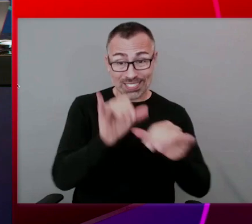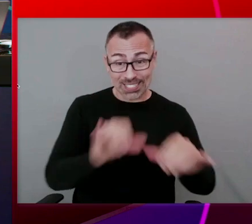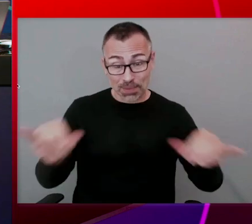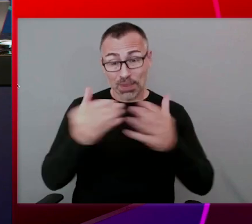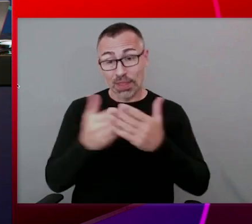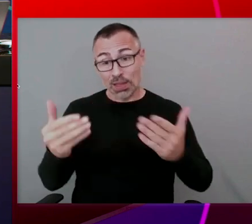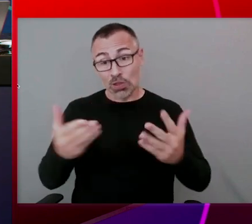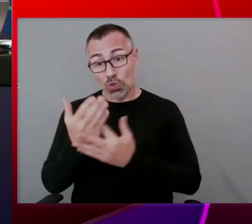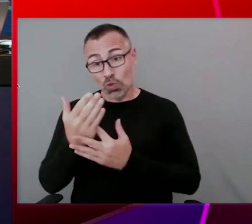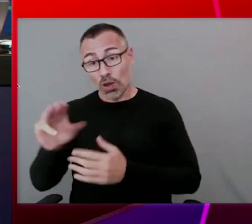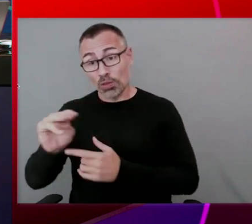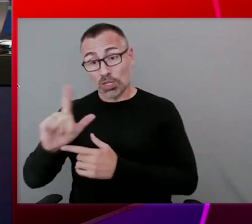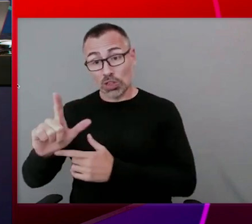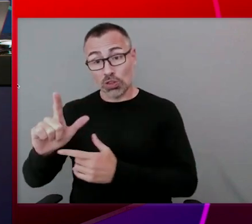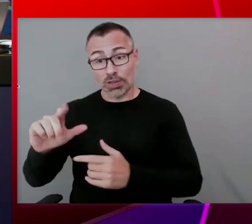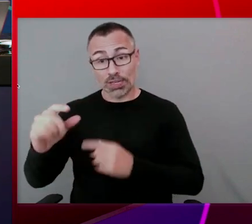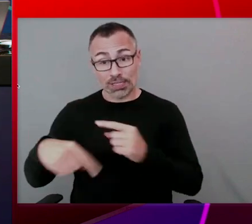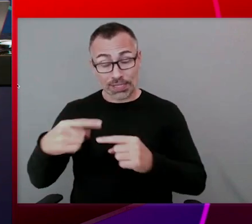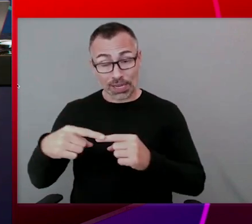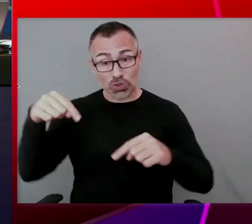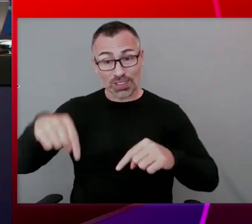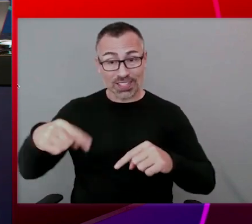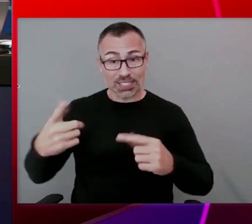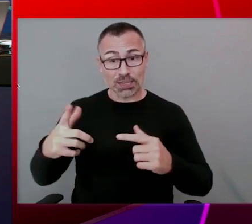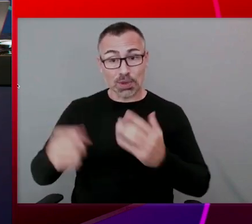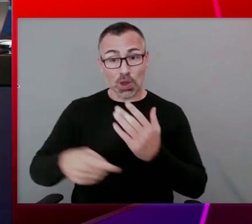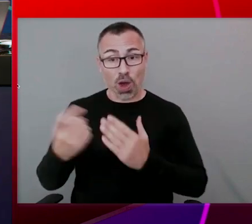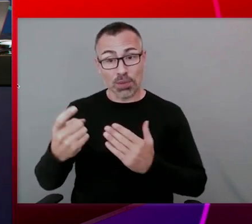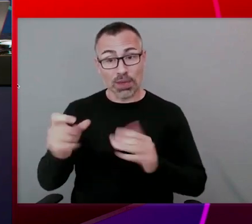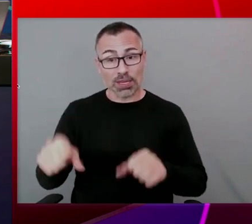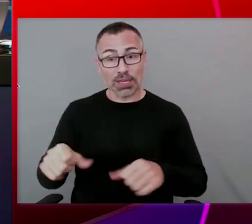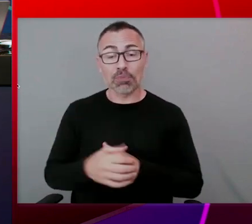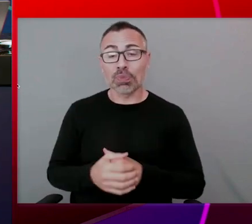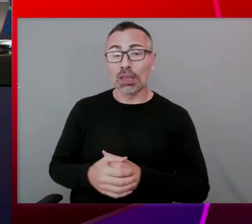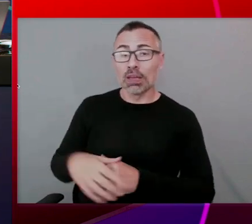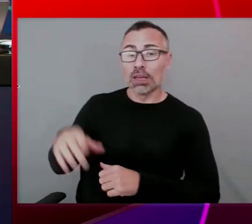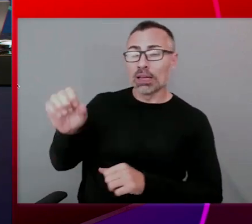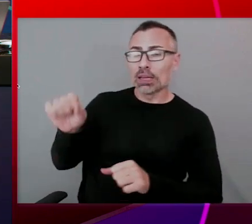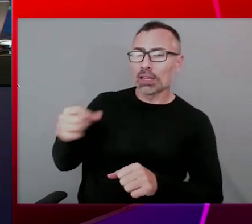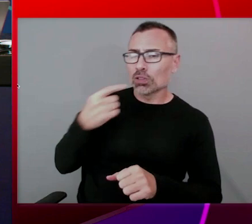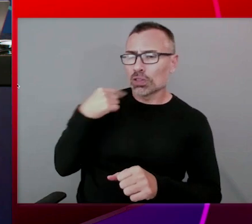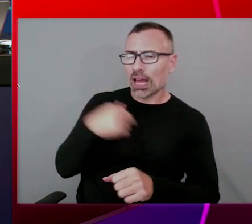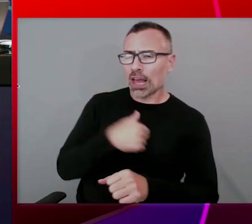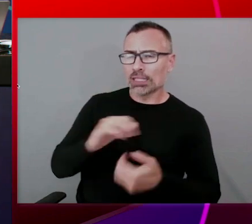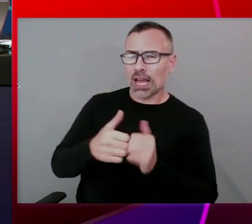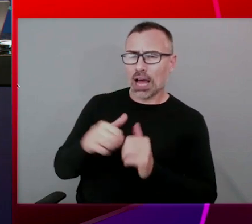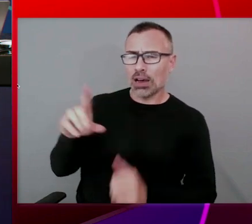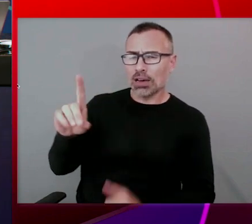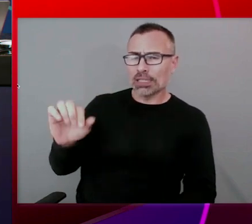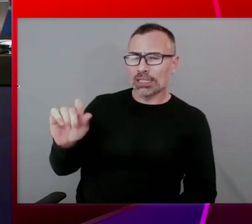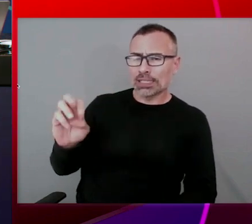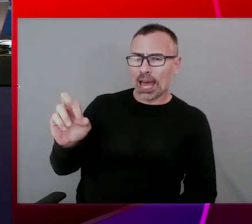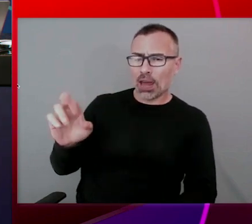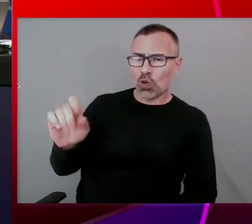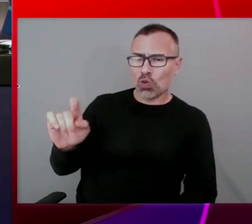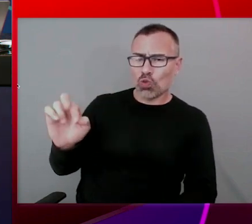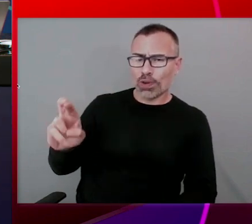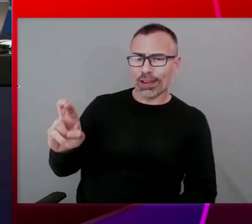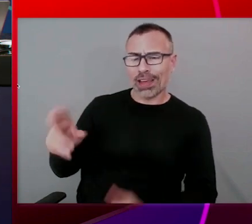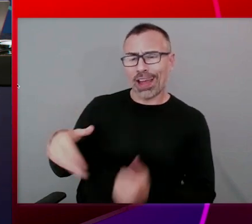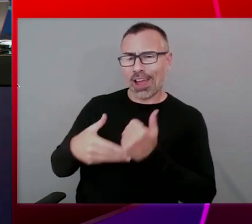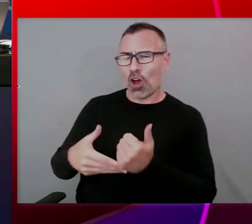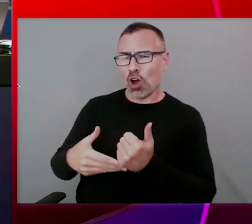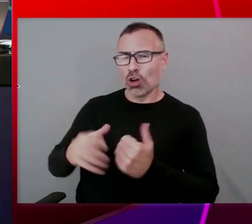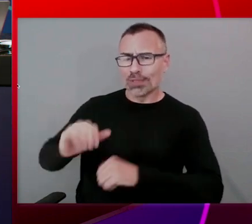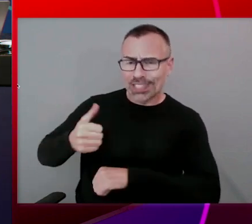can you go through exactly how Data Wrangler helps enable that data prep, not only